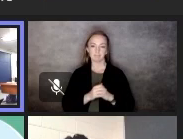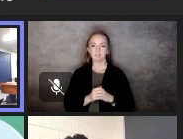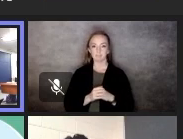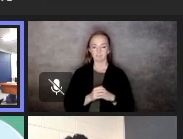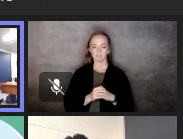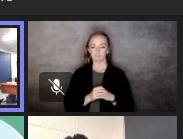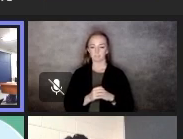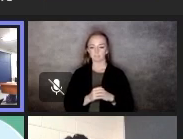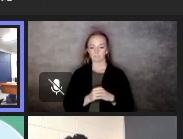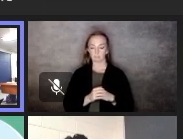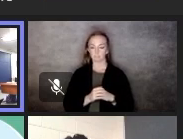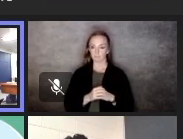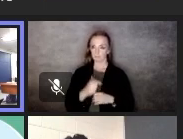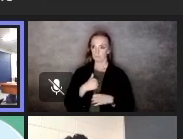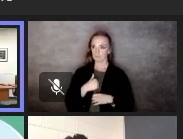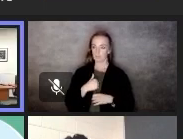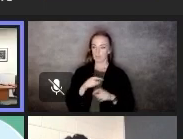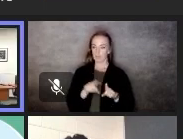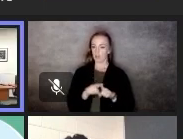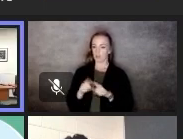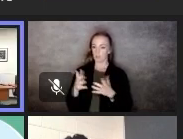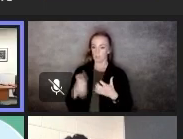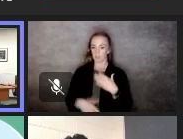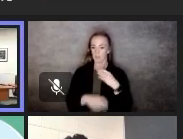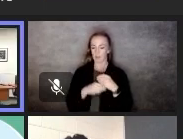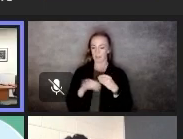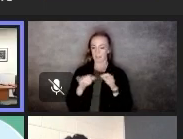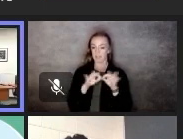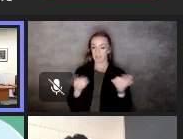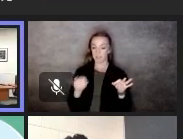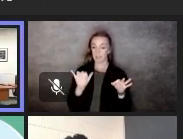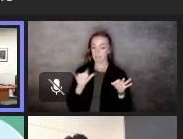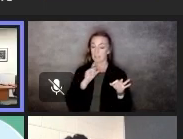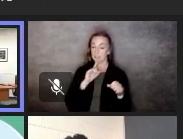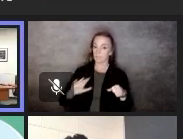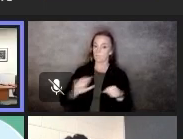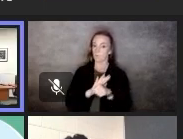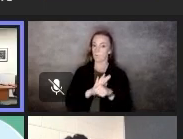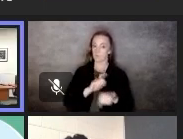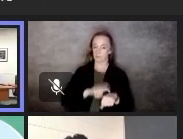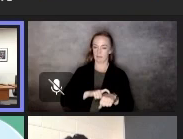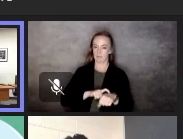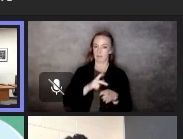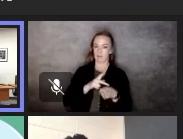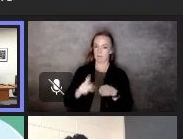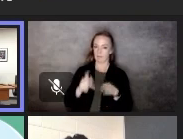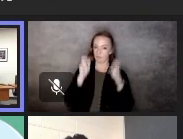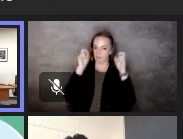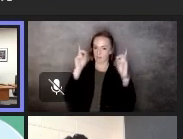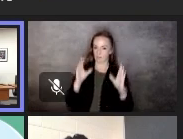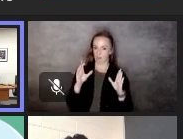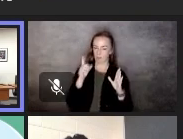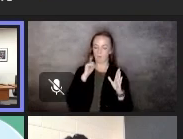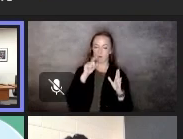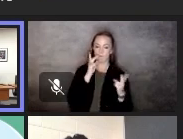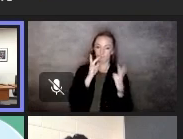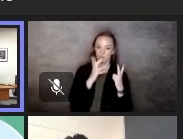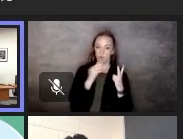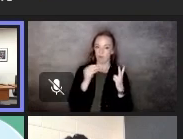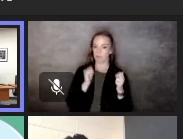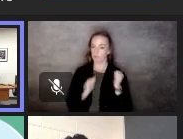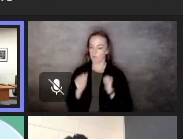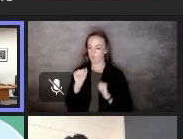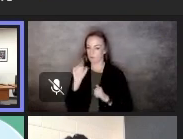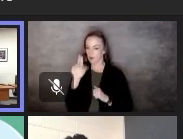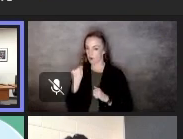I'd like to add to his statement, it's a full-time professional educator in the visual and performing arts. I think we should have